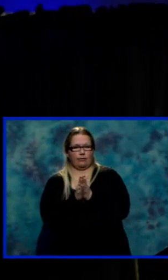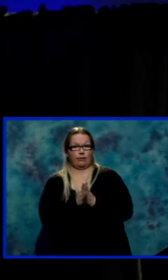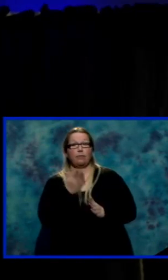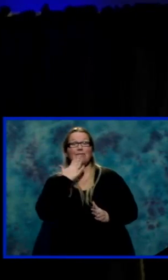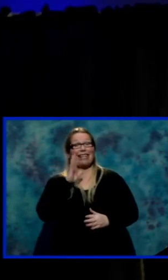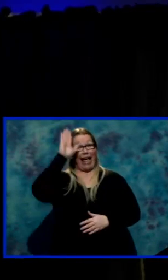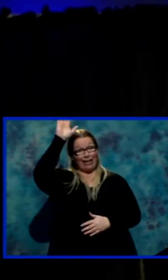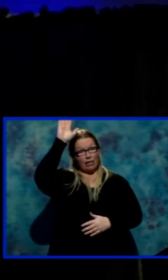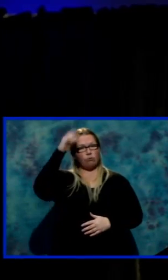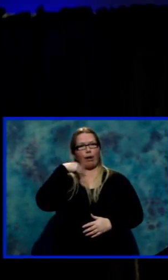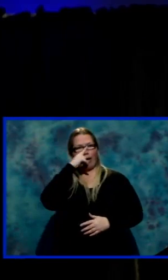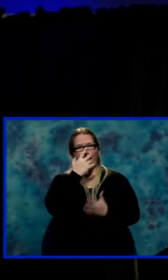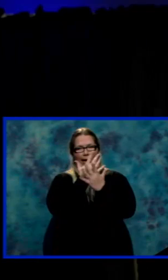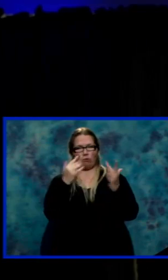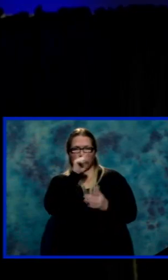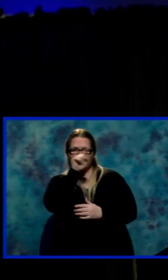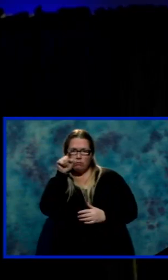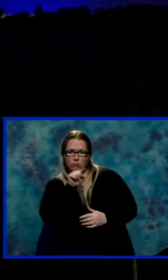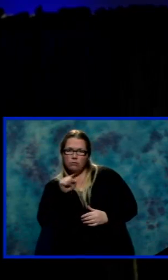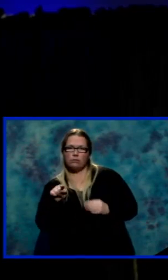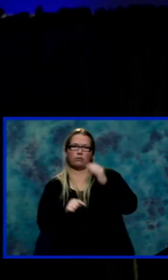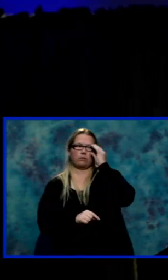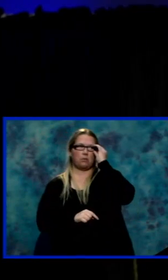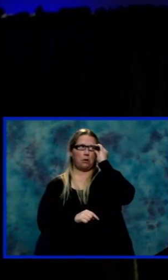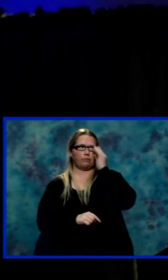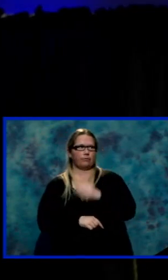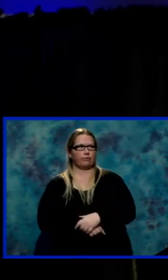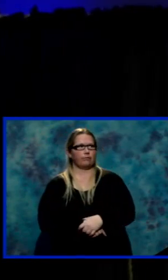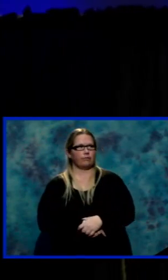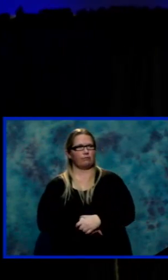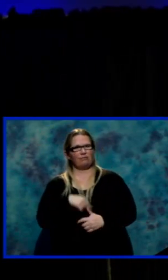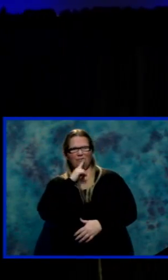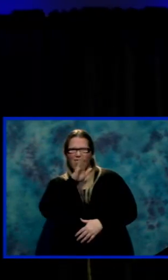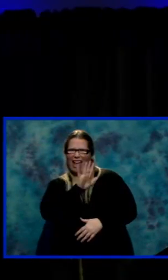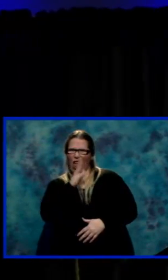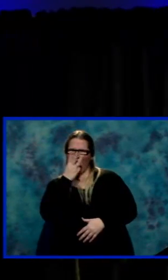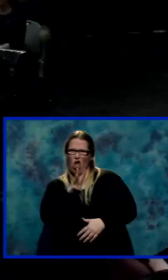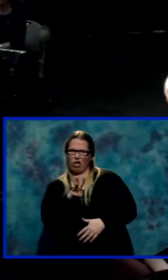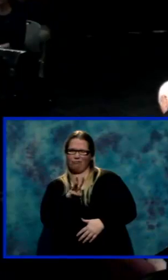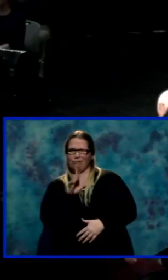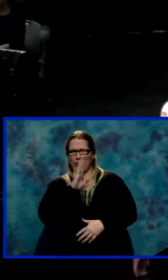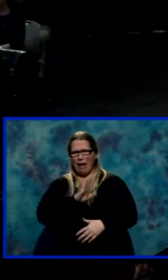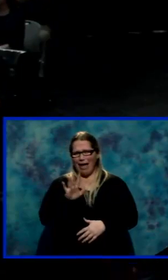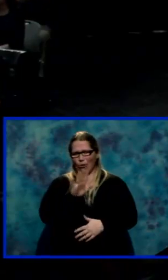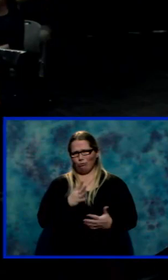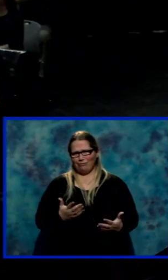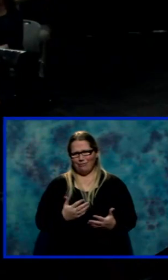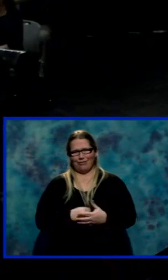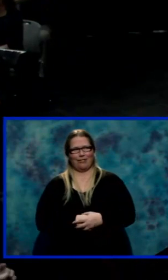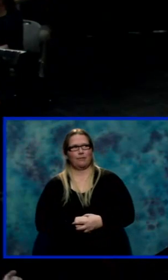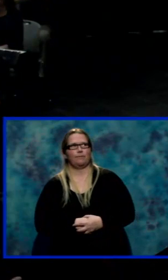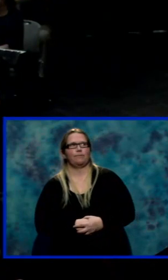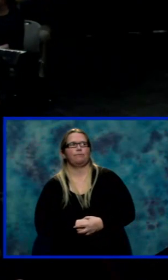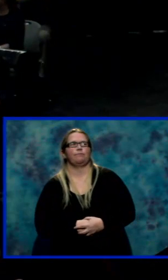please. Keep your hands up nice and high so I can see. About 30? About.